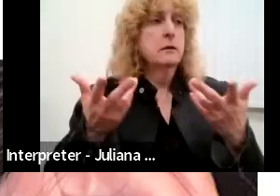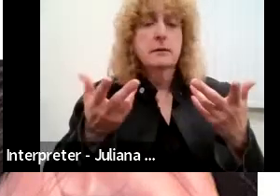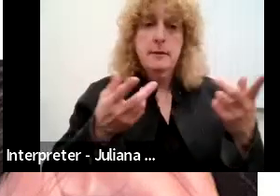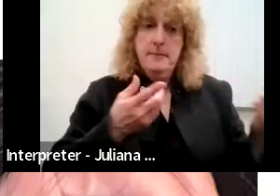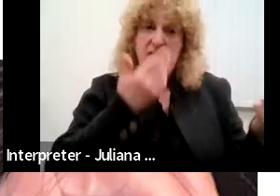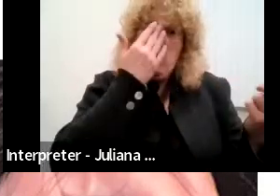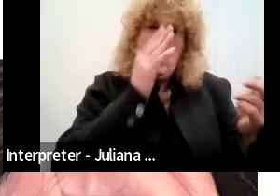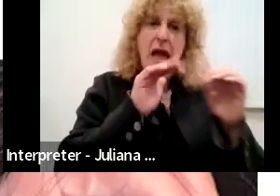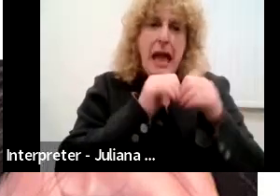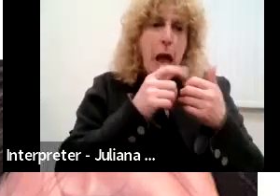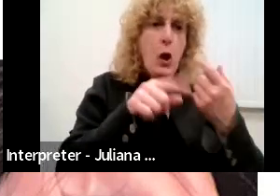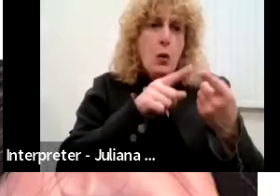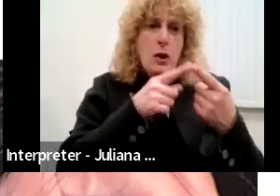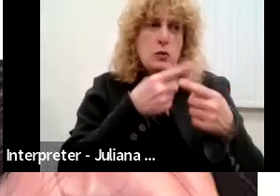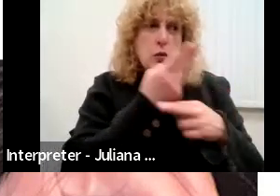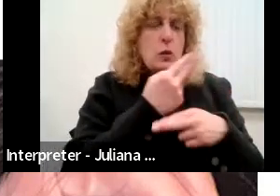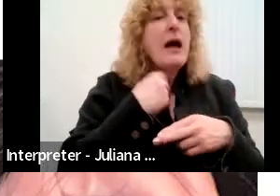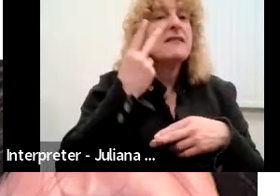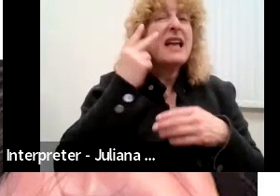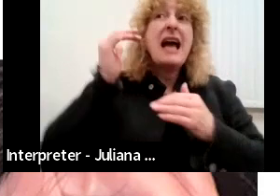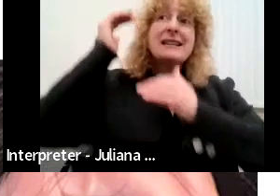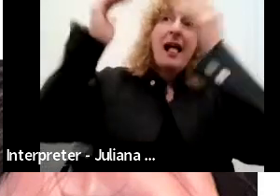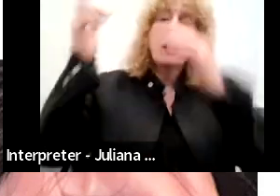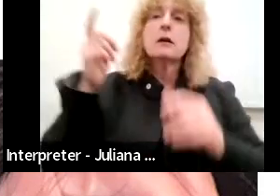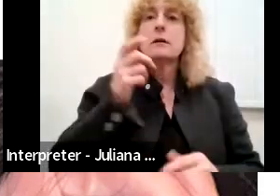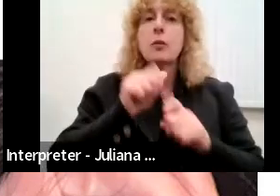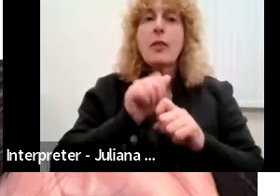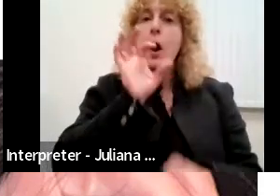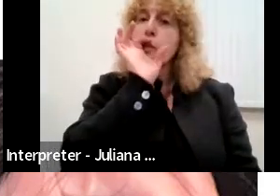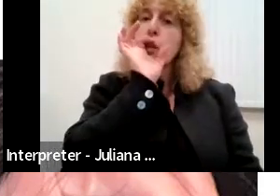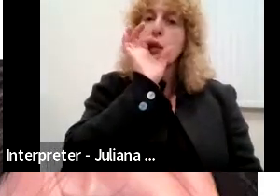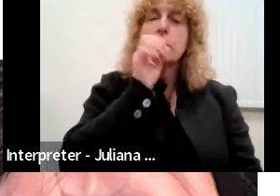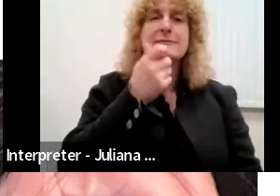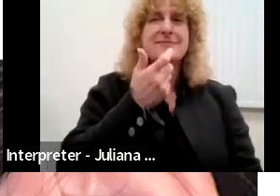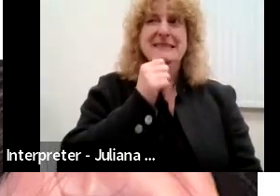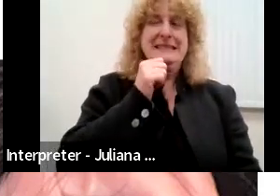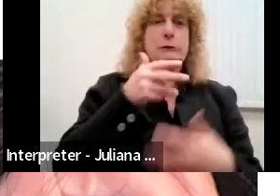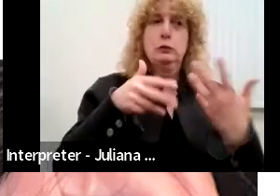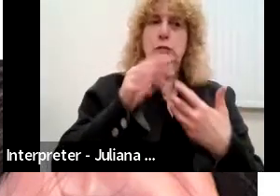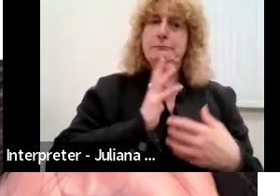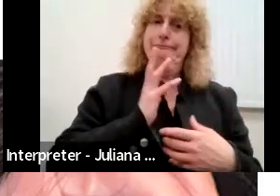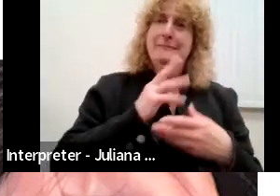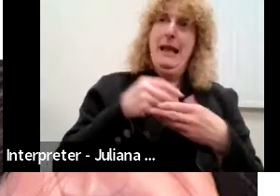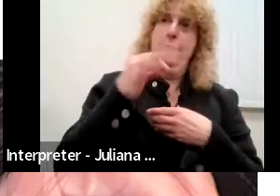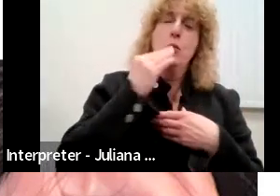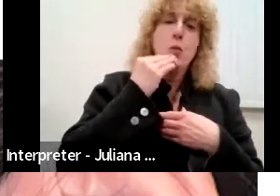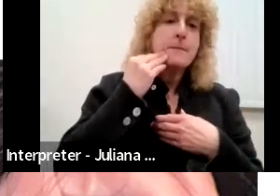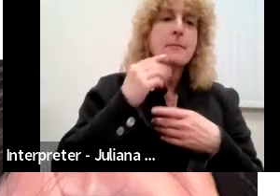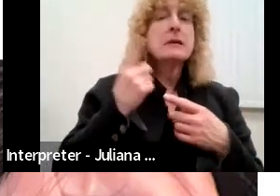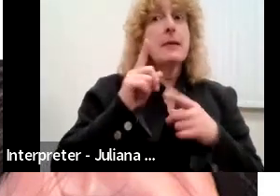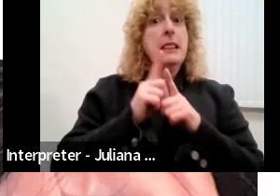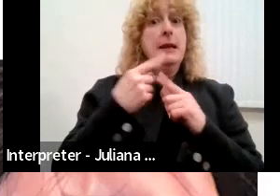Kimberly says, I have seen adults chew on pacifiers, but that is not socially appropriate outside of the home. Someone like me needs soft